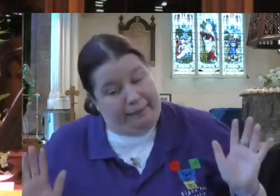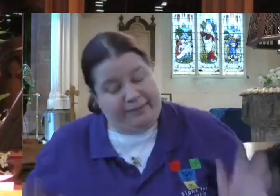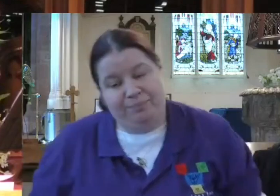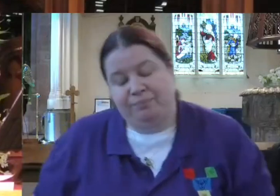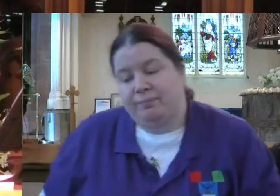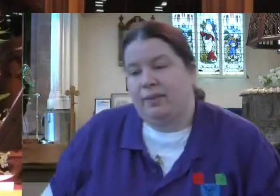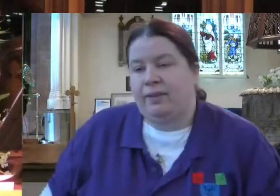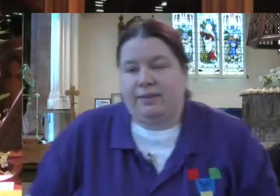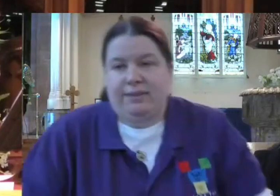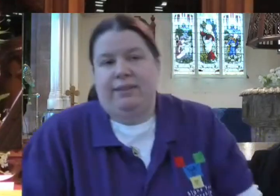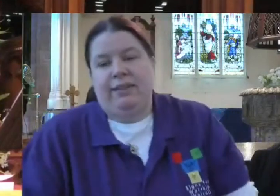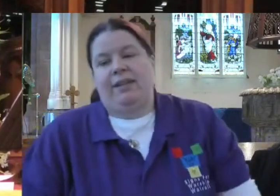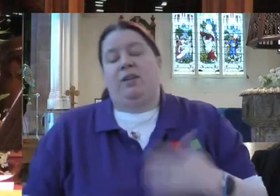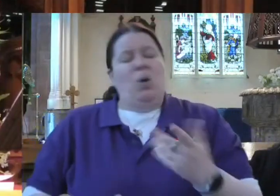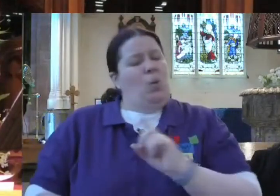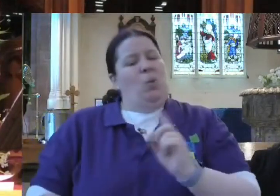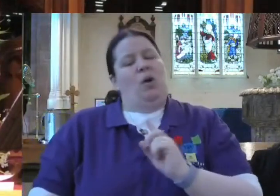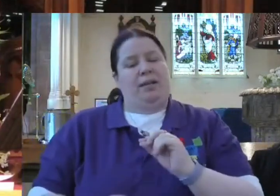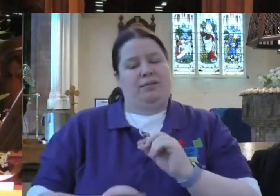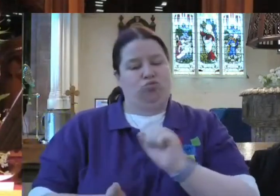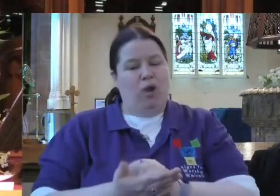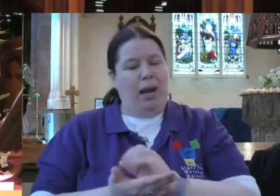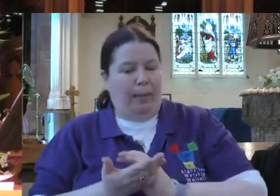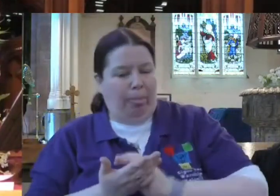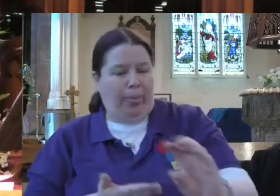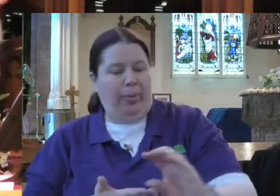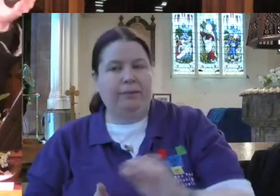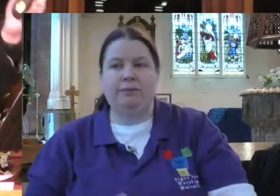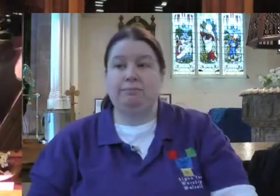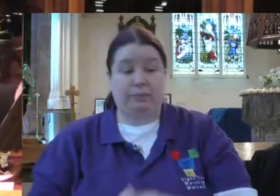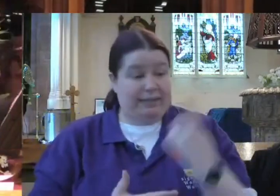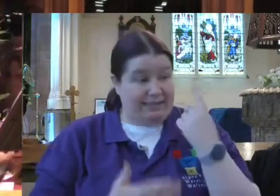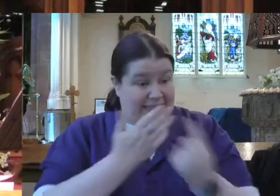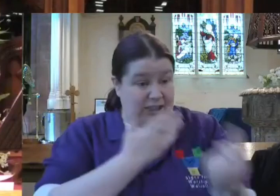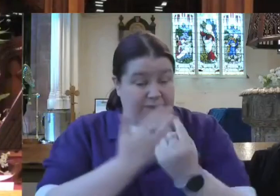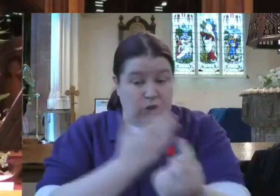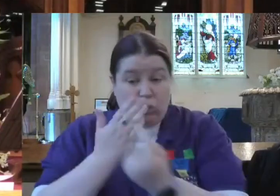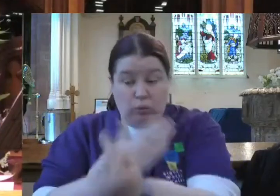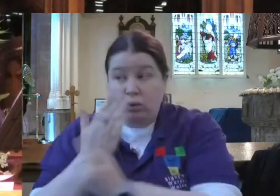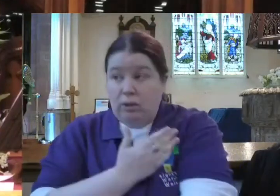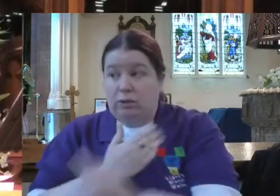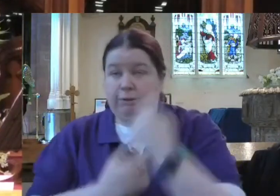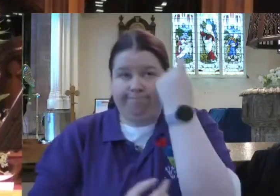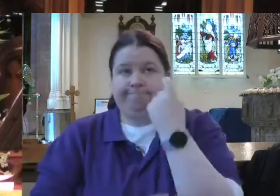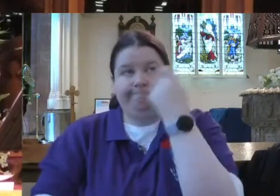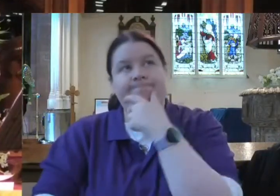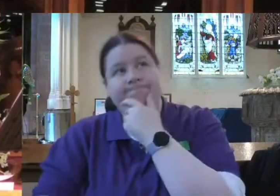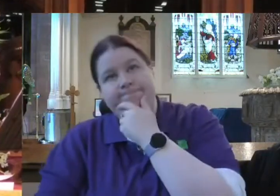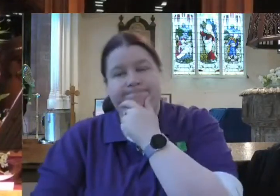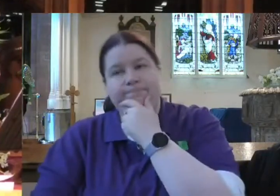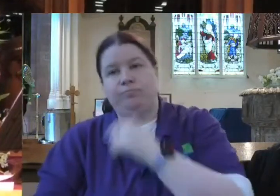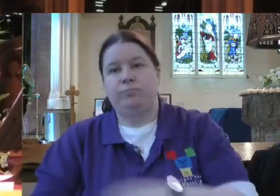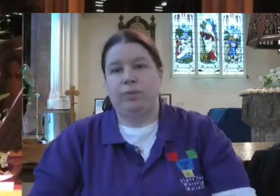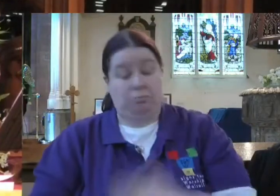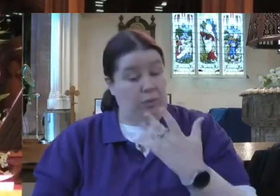What is the right amount to give? Well, it's for individual people to work out for themselves, and it will vary, but we do